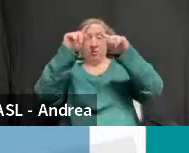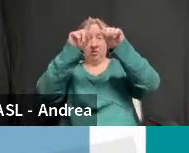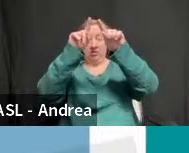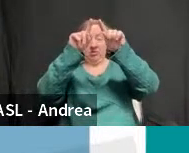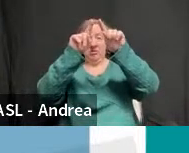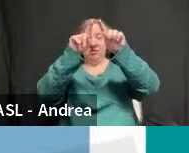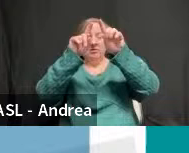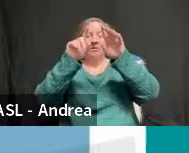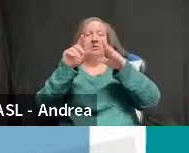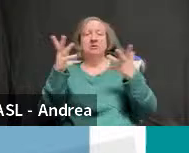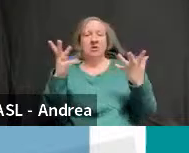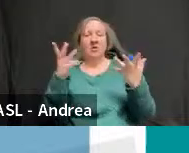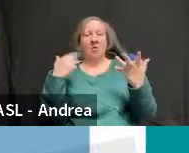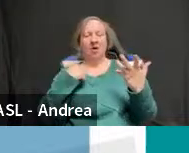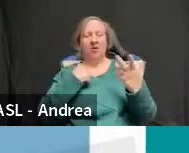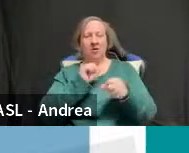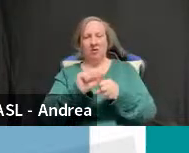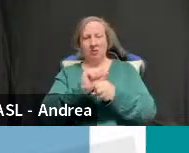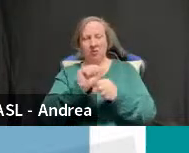we're working with is